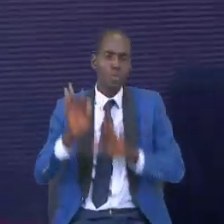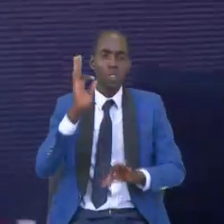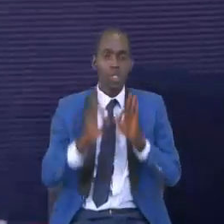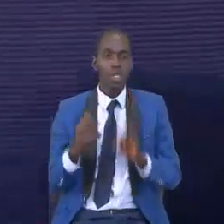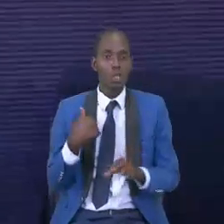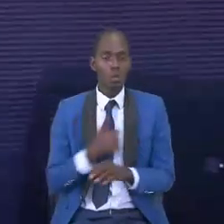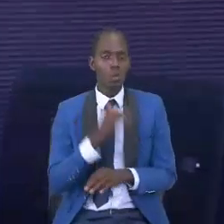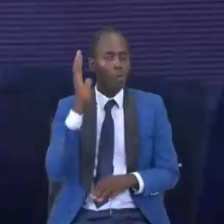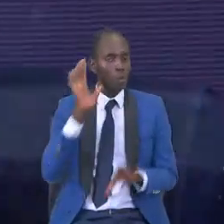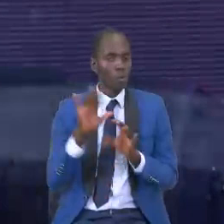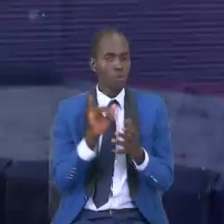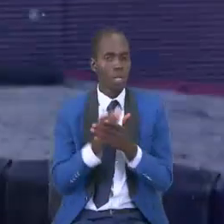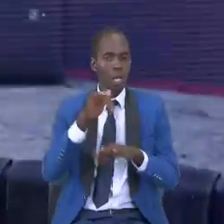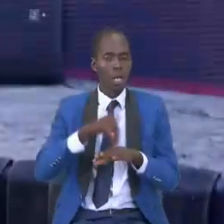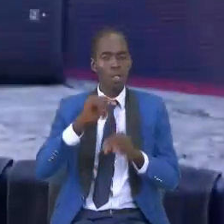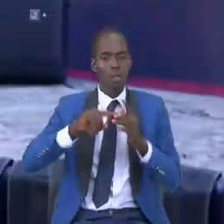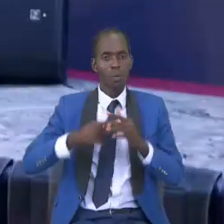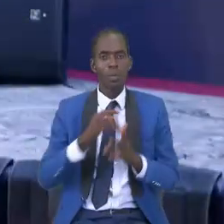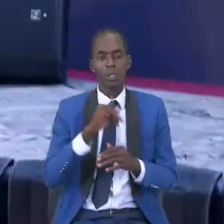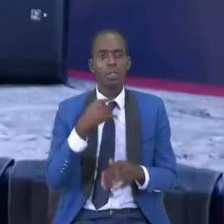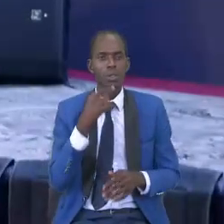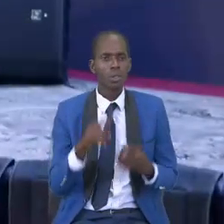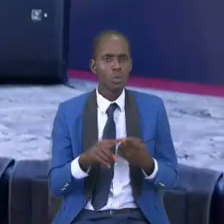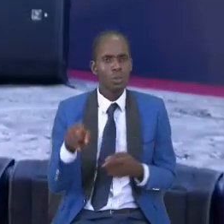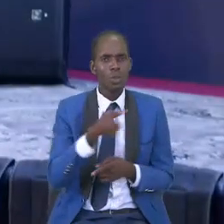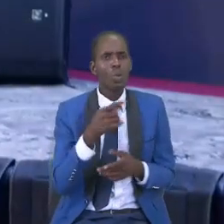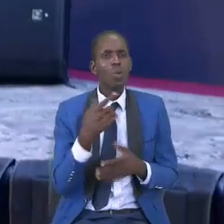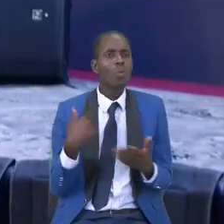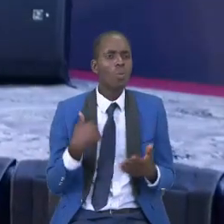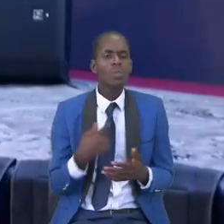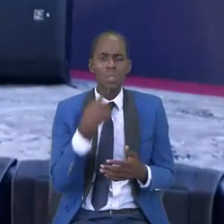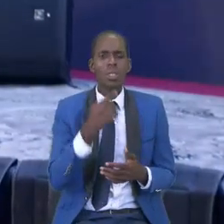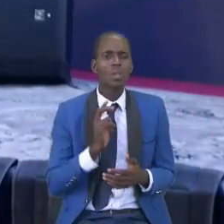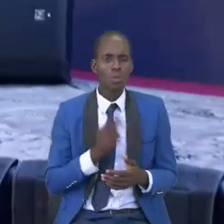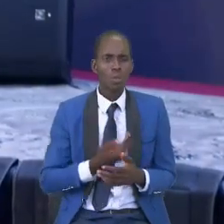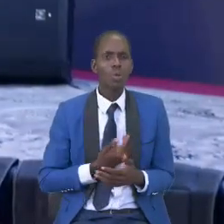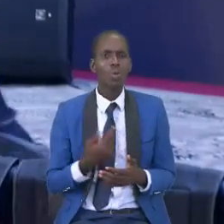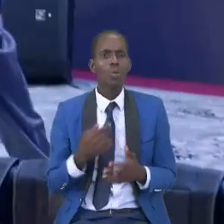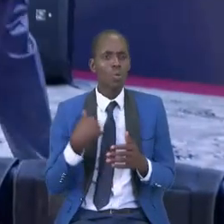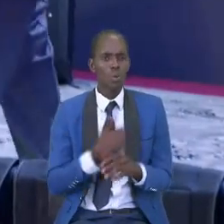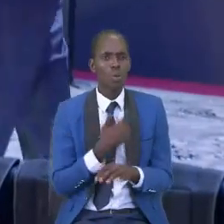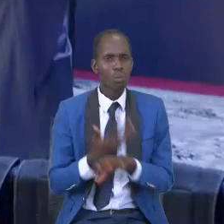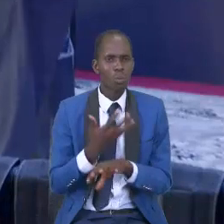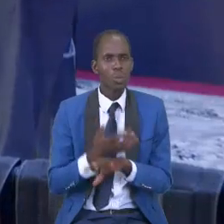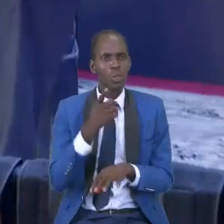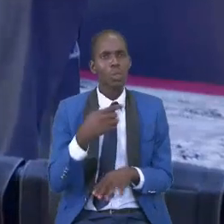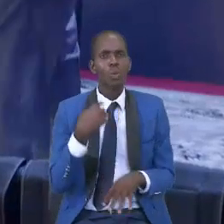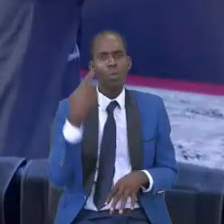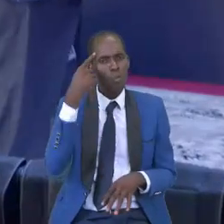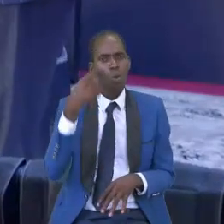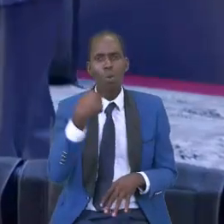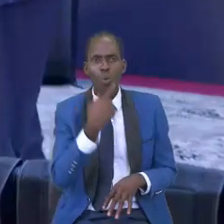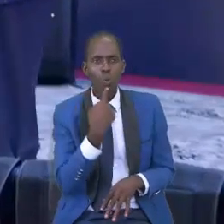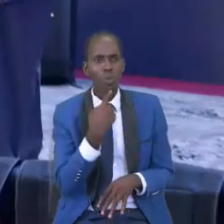unto him, tell us, we pray thee, who, for whose cause this evil is upon us? What is thine